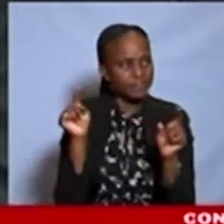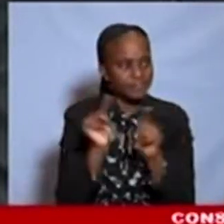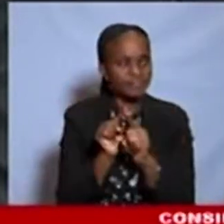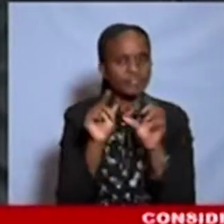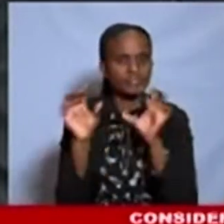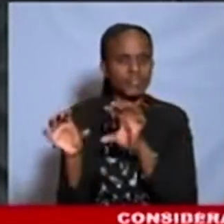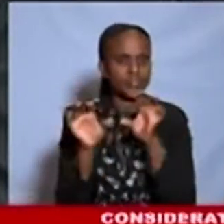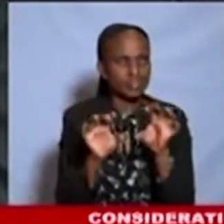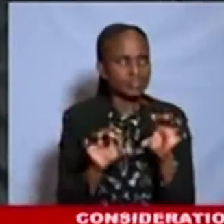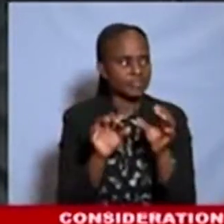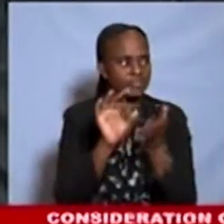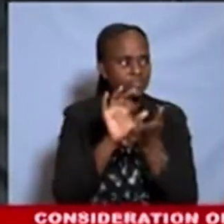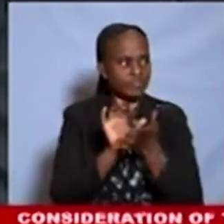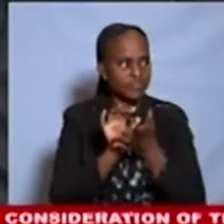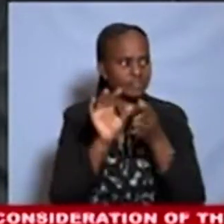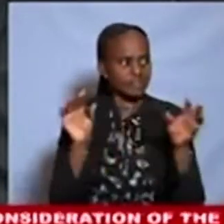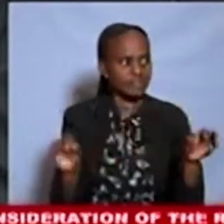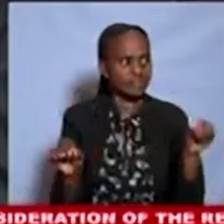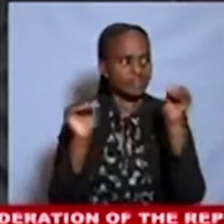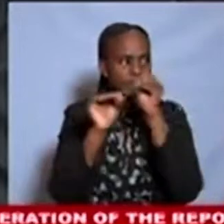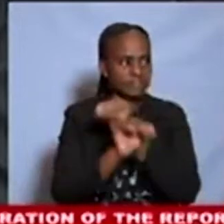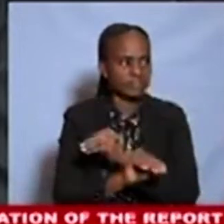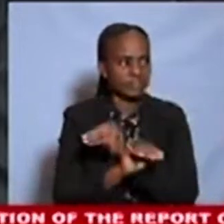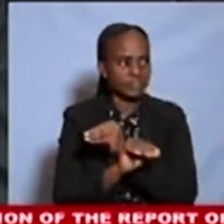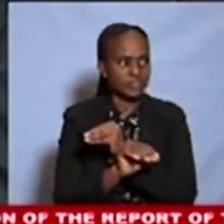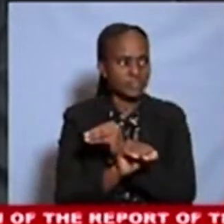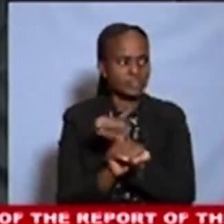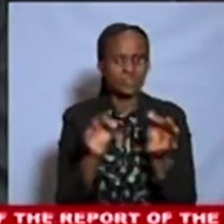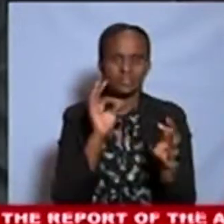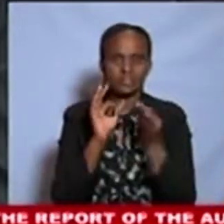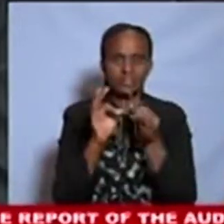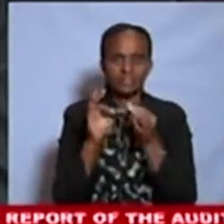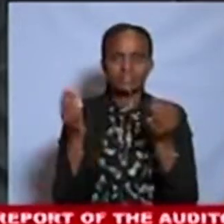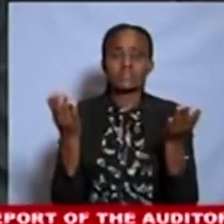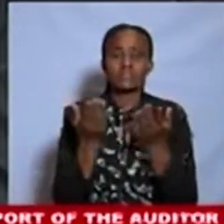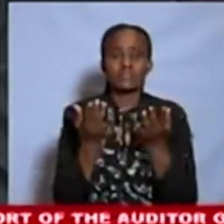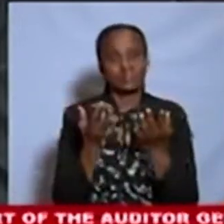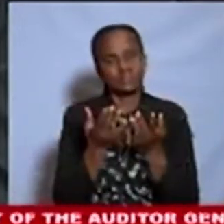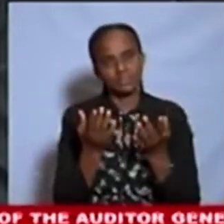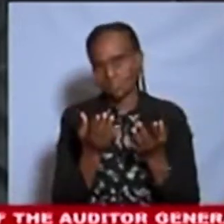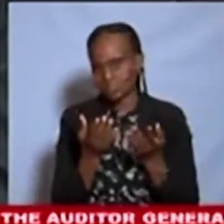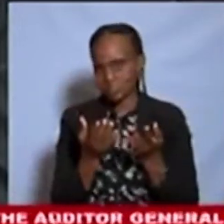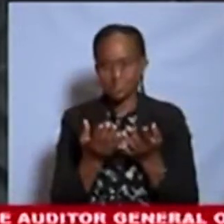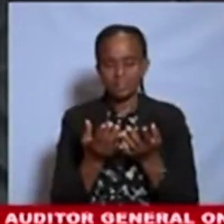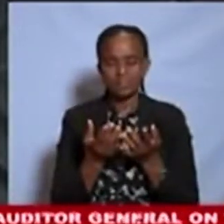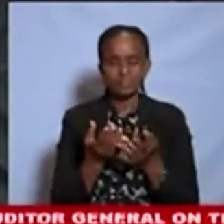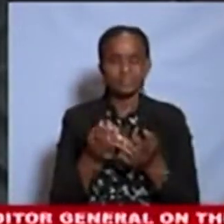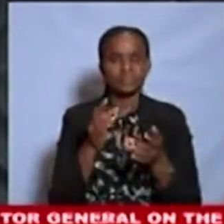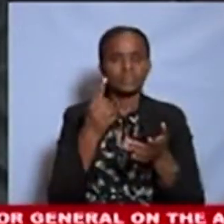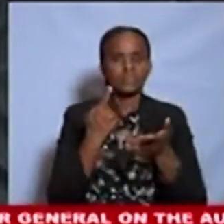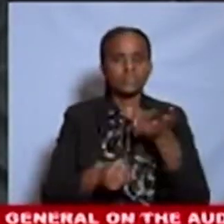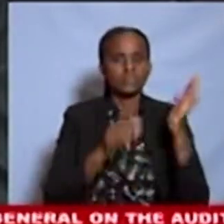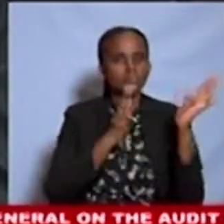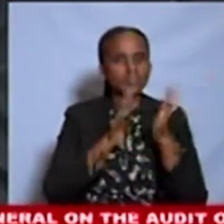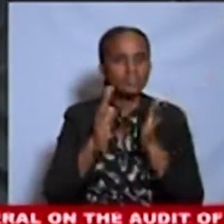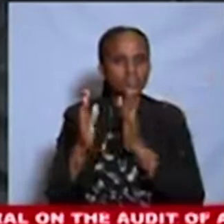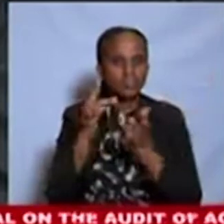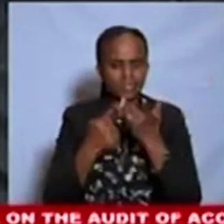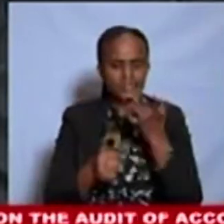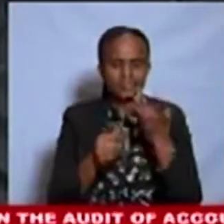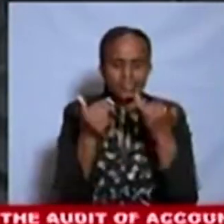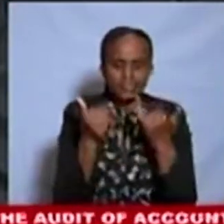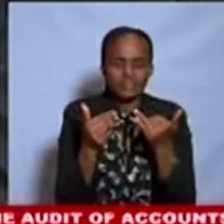do a debt swap. And if it wasn't, what measures, what